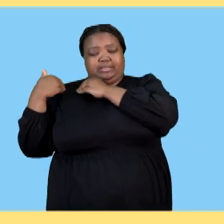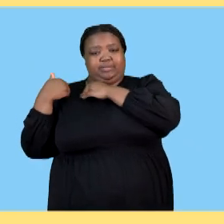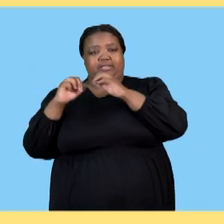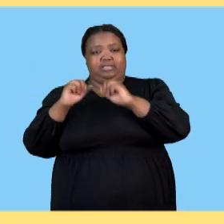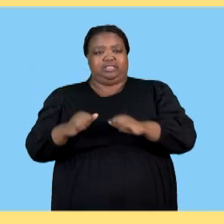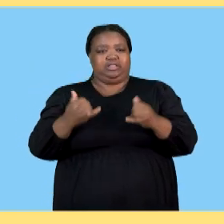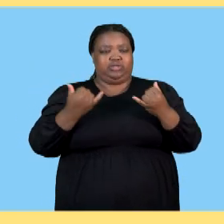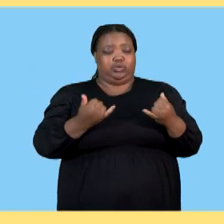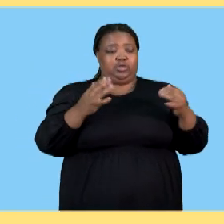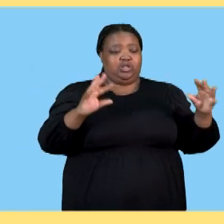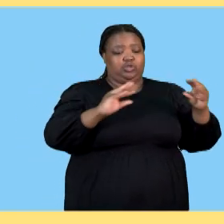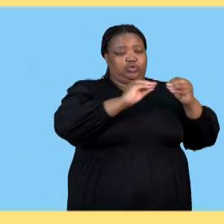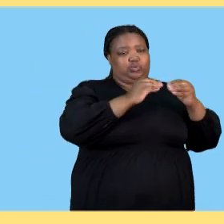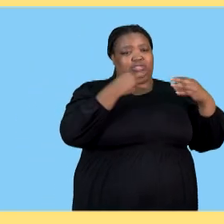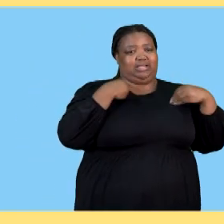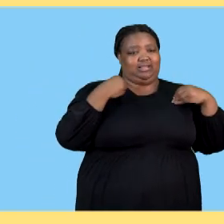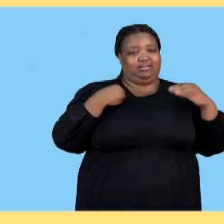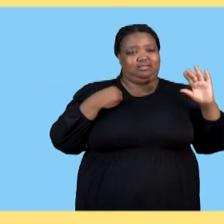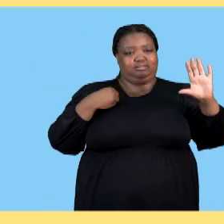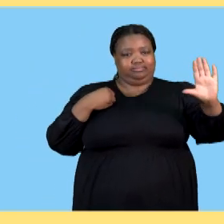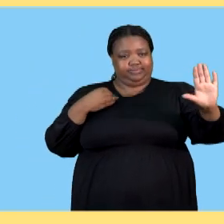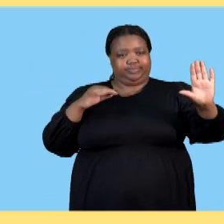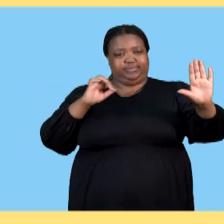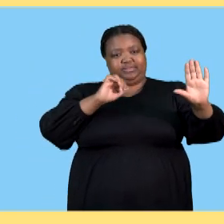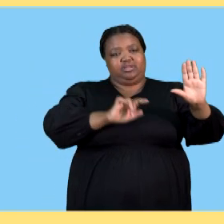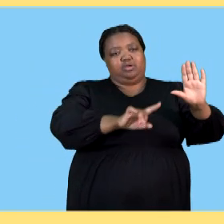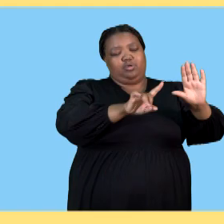So far we have our total assets over here, which is